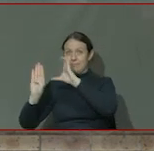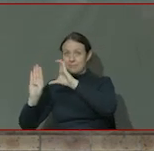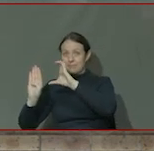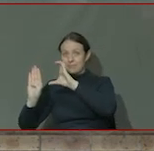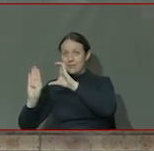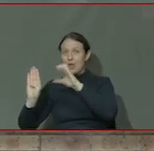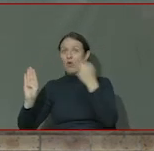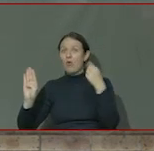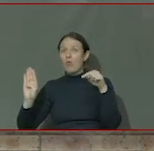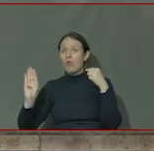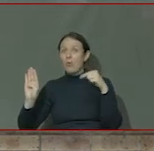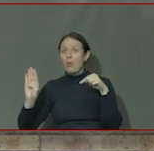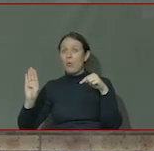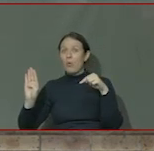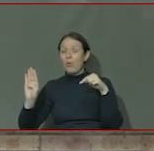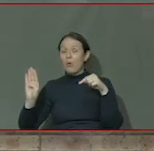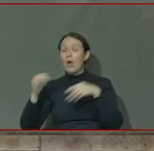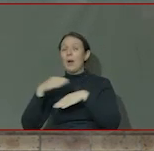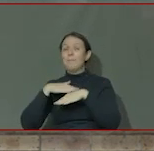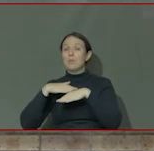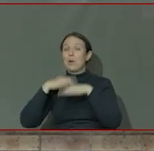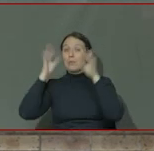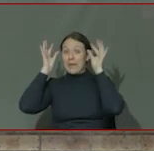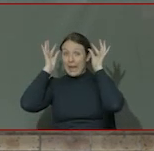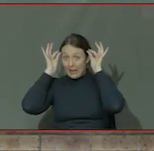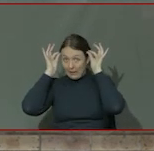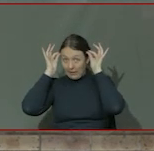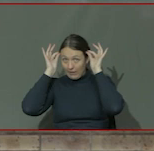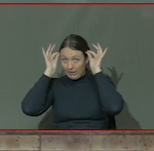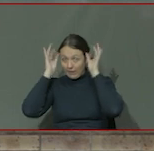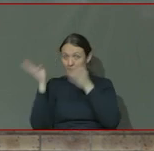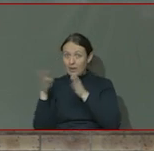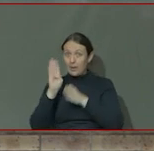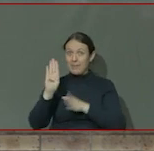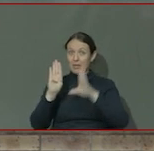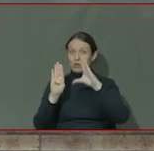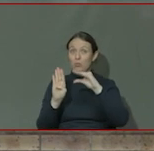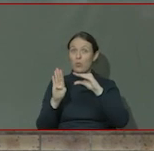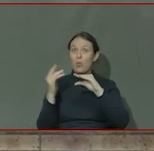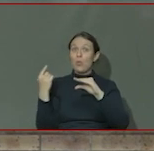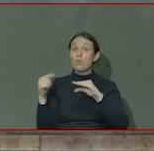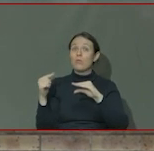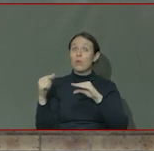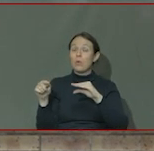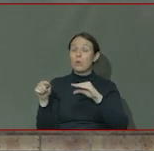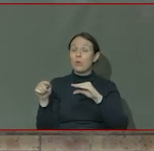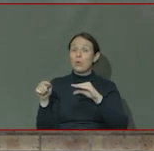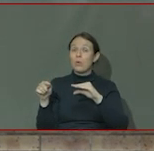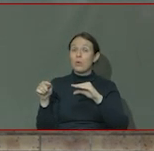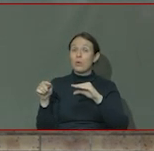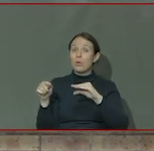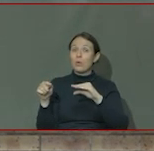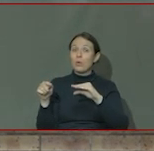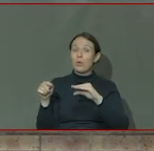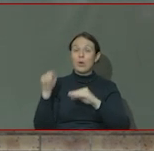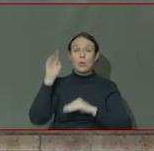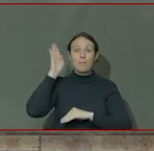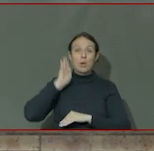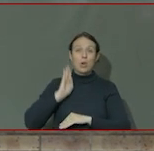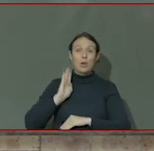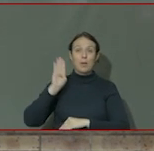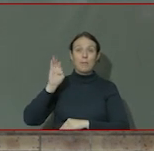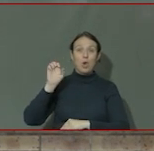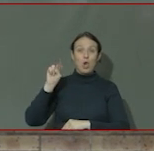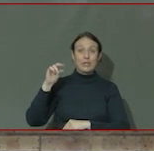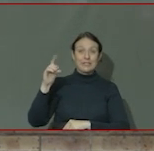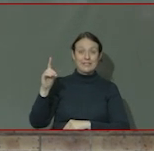color? Brown hair. Small b stands for what? Is that really so that